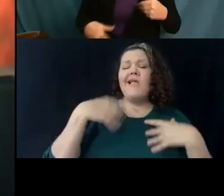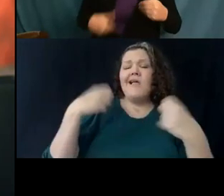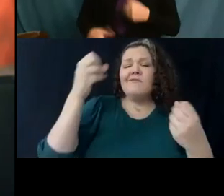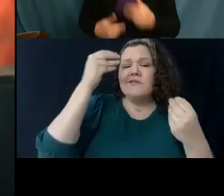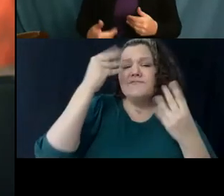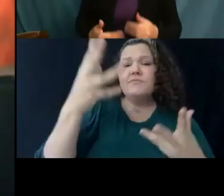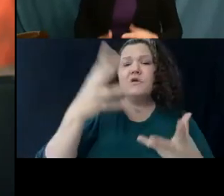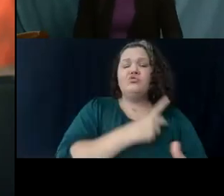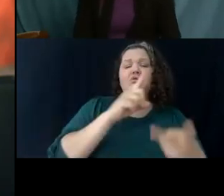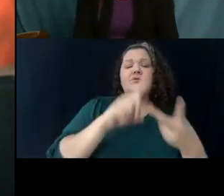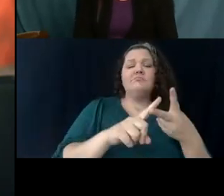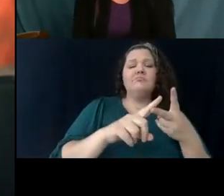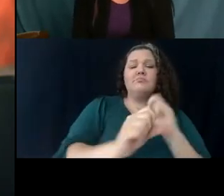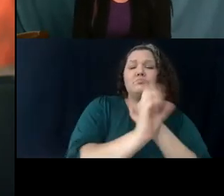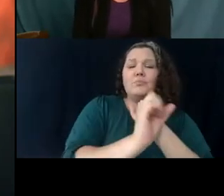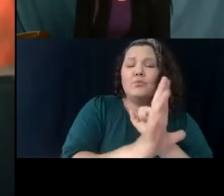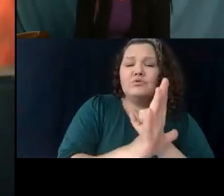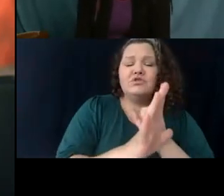person to spend time with it and prepare it.